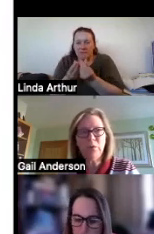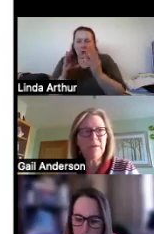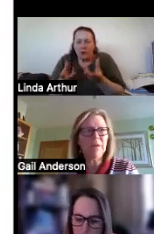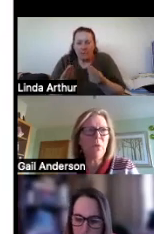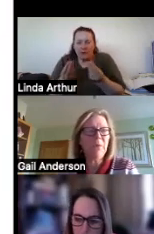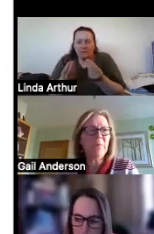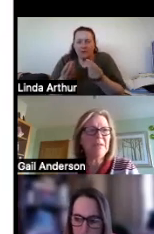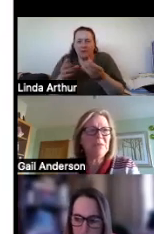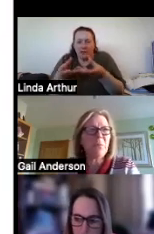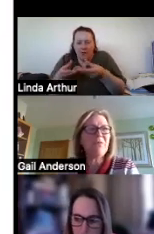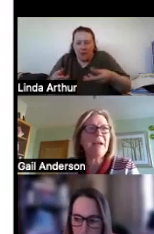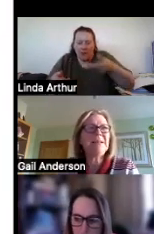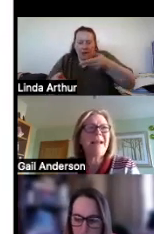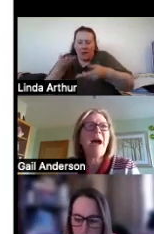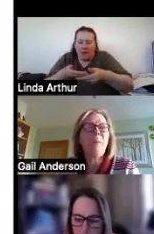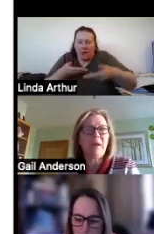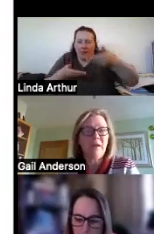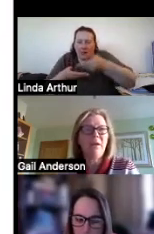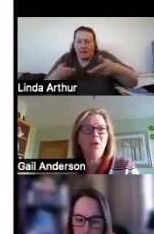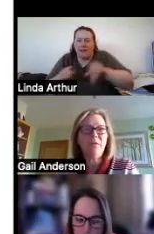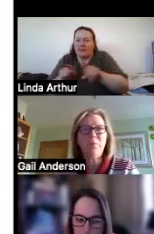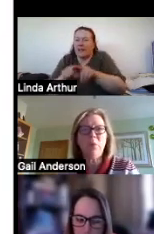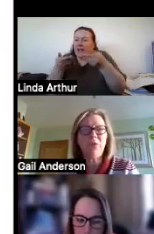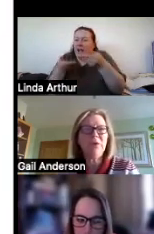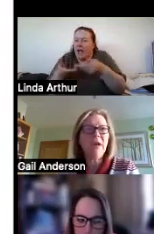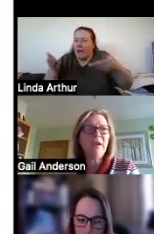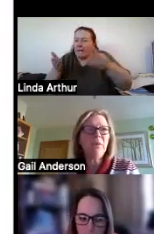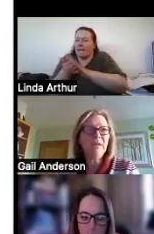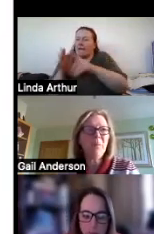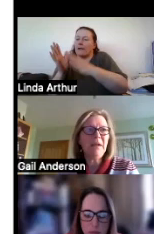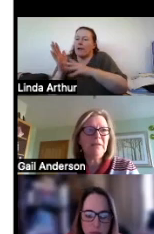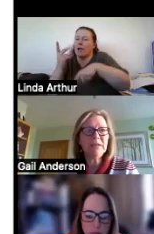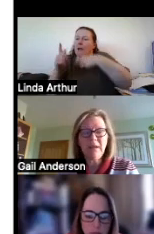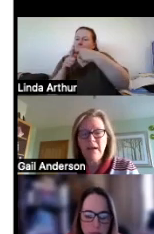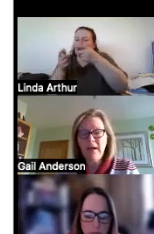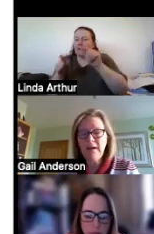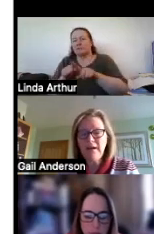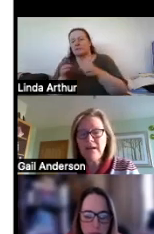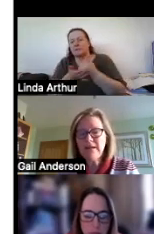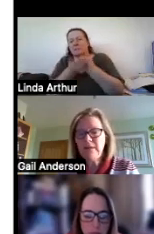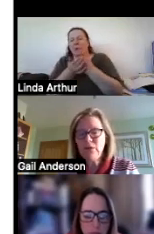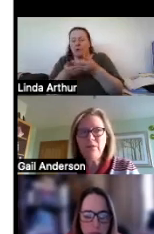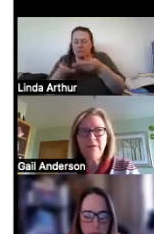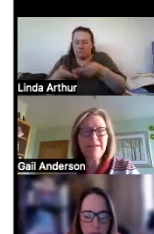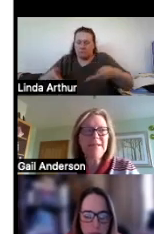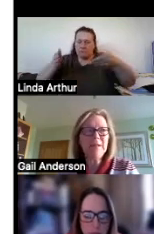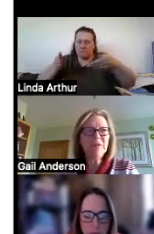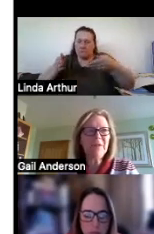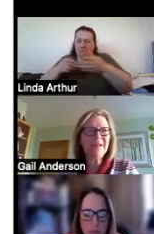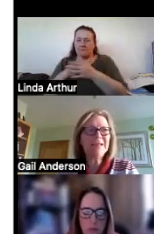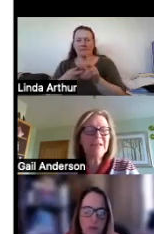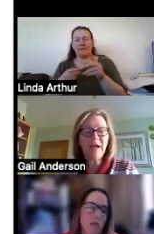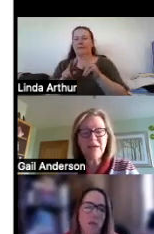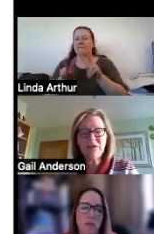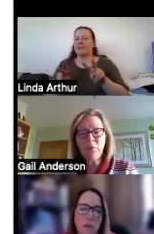that hold in place. So it provides like a hammock of support within the pelvis. And as the video nicely